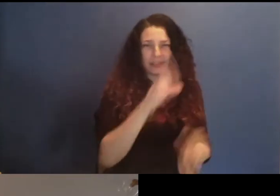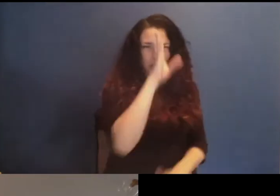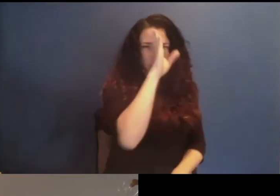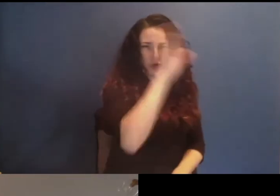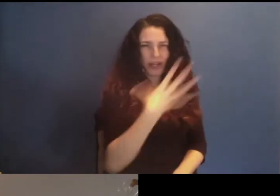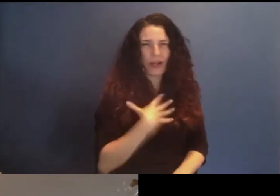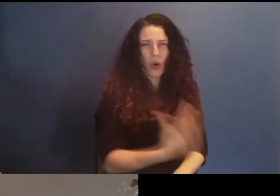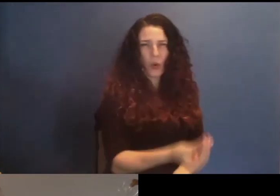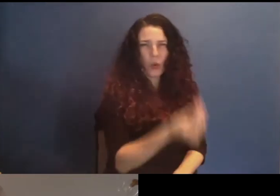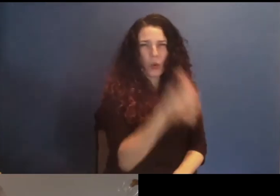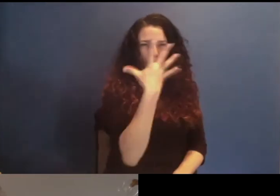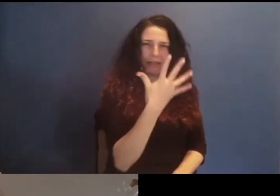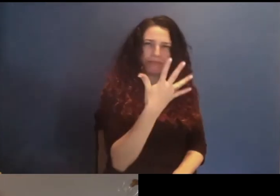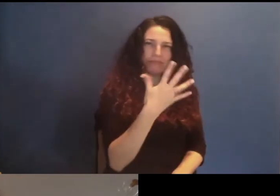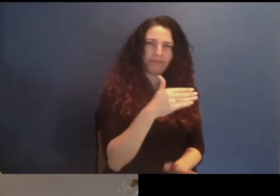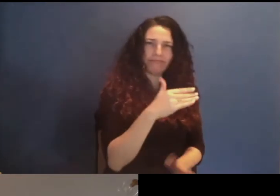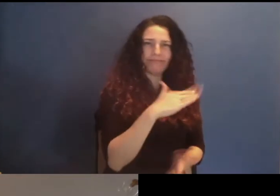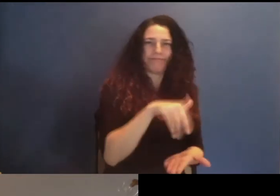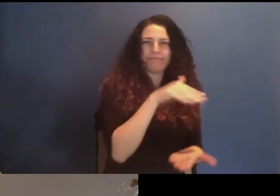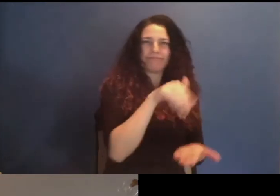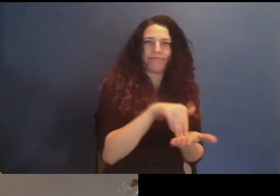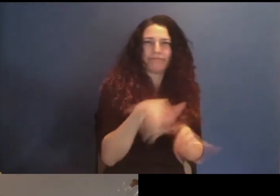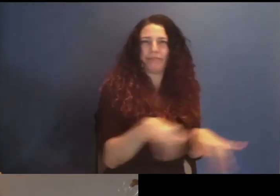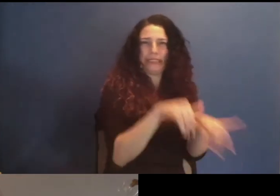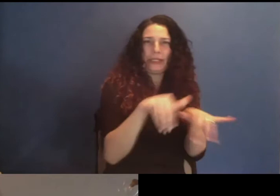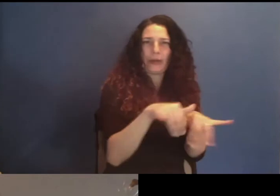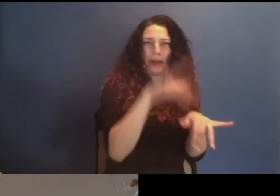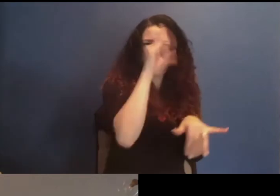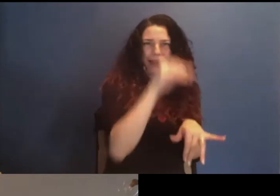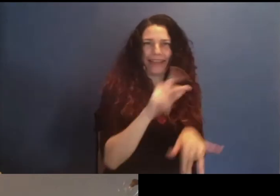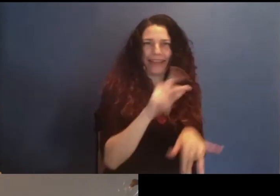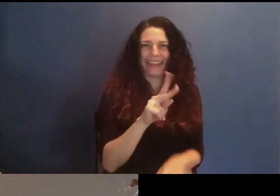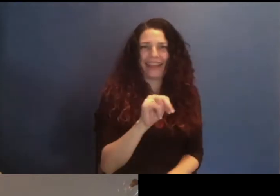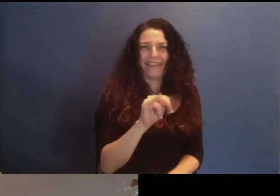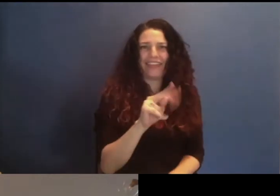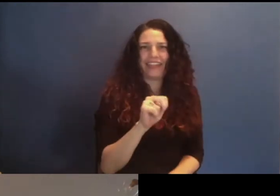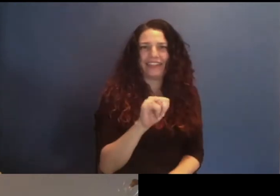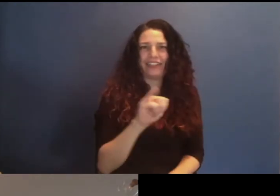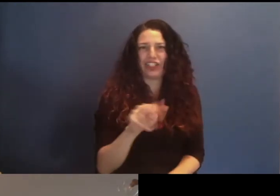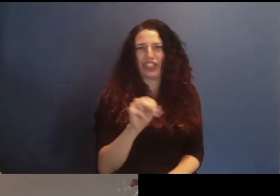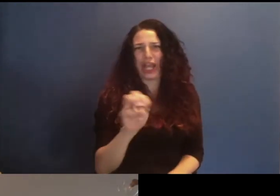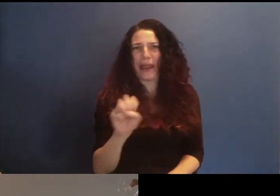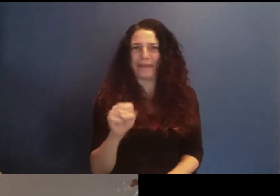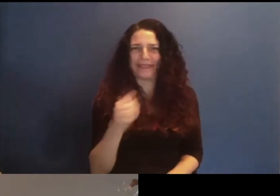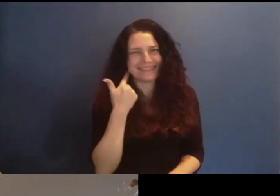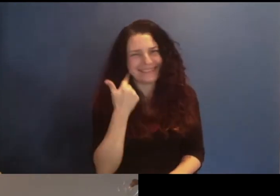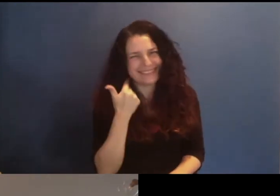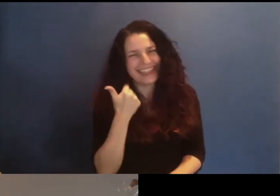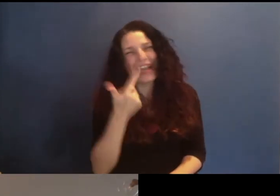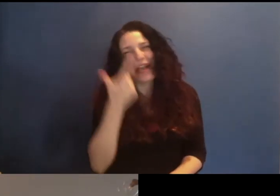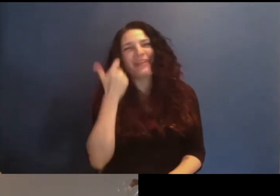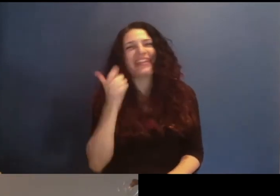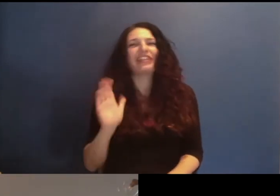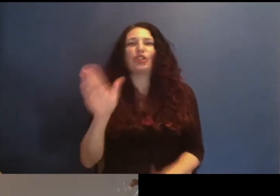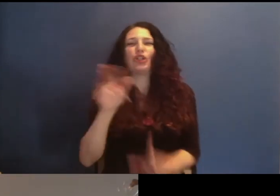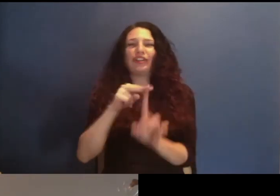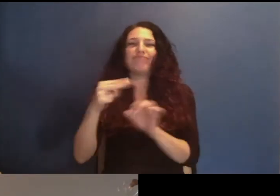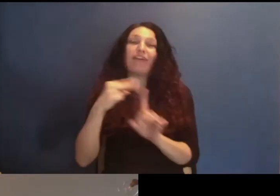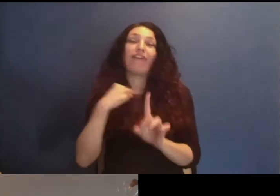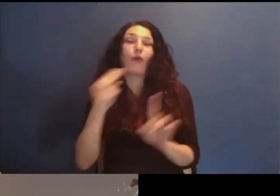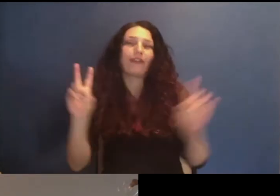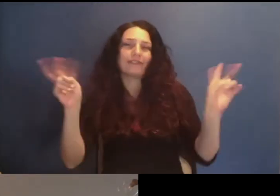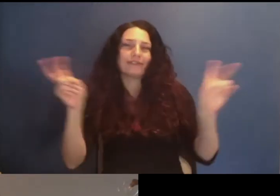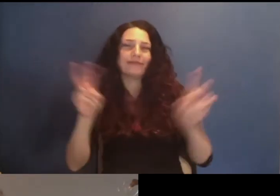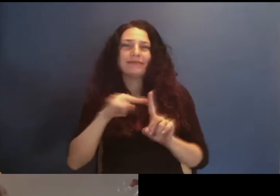assume you're Kevin James, you know what I mean? Because your voice is needed so much more than Kevin James. I